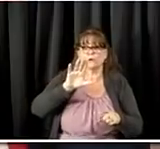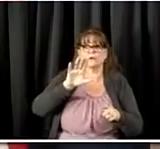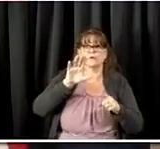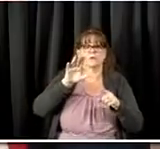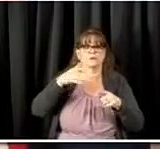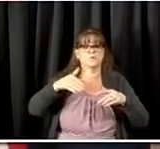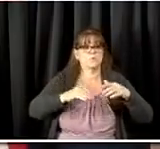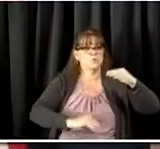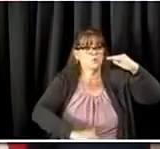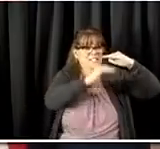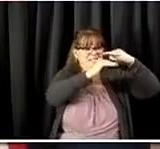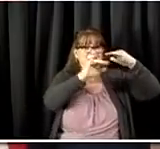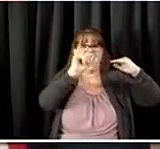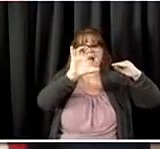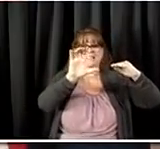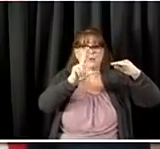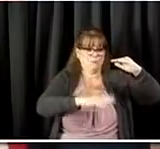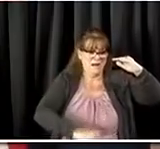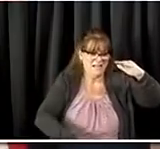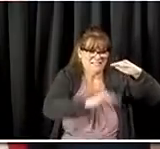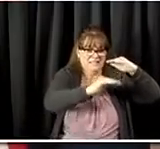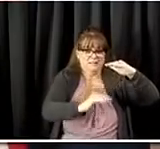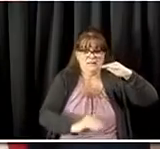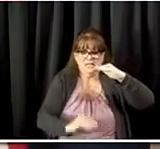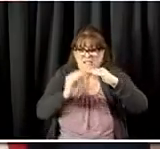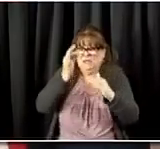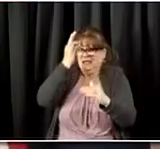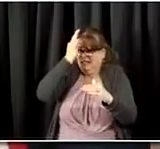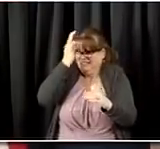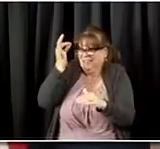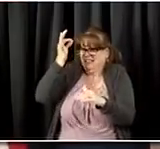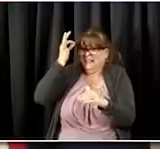So our North Star continues to be, we want to make sure that every Coloradan who